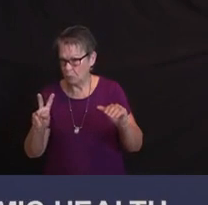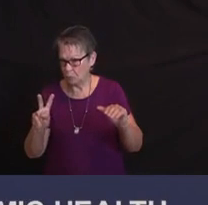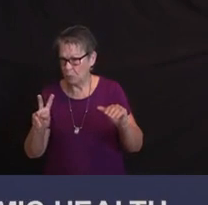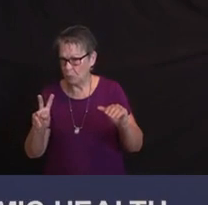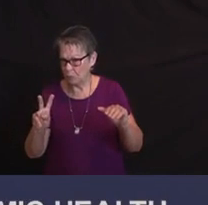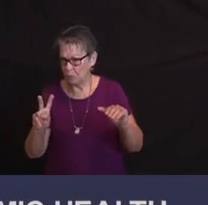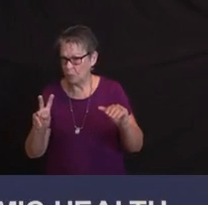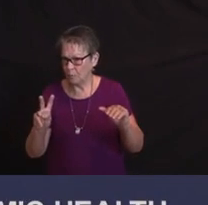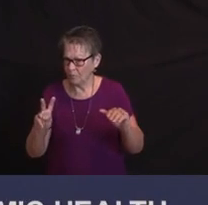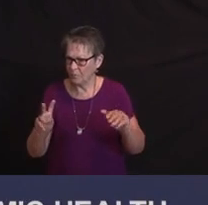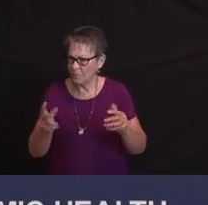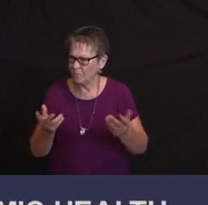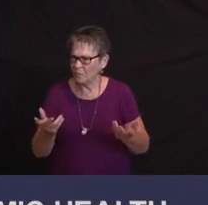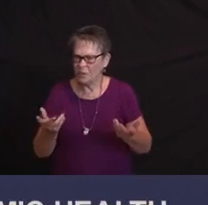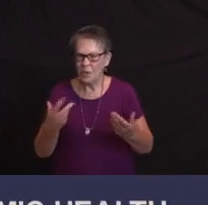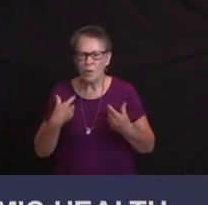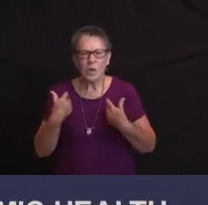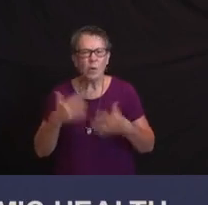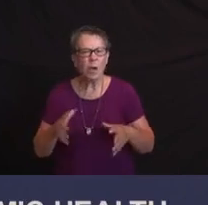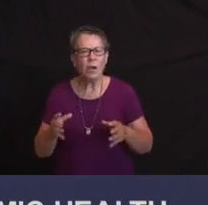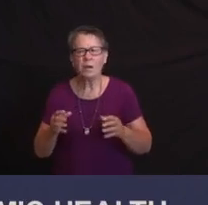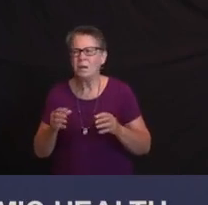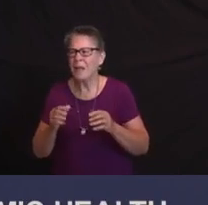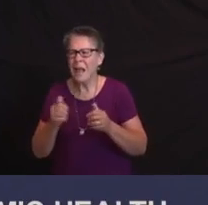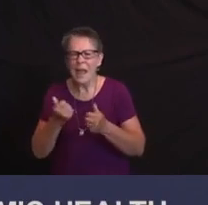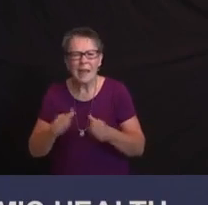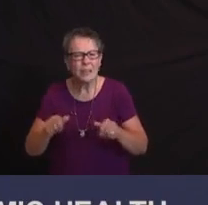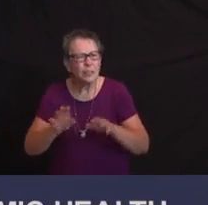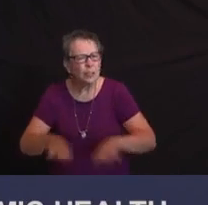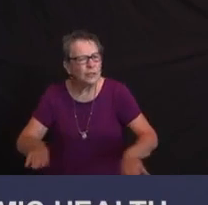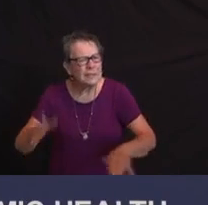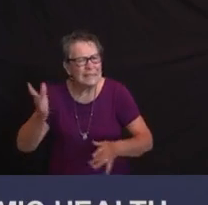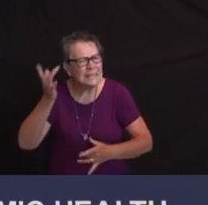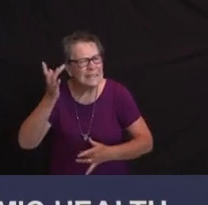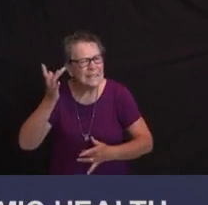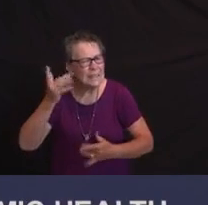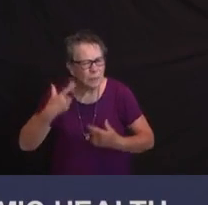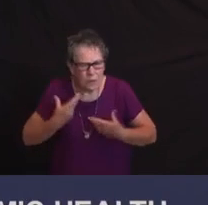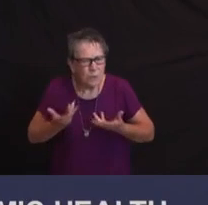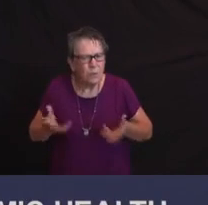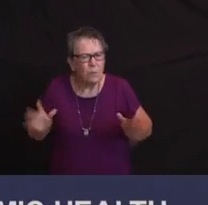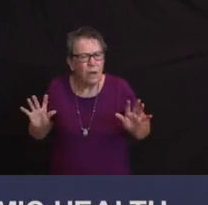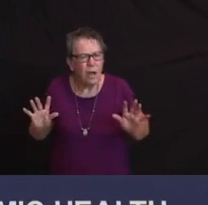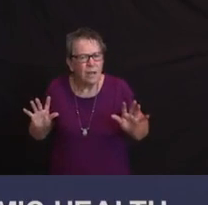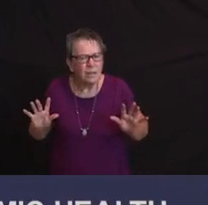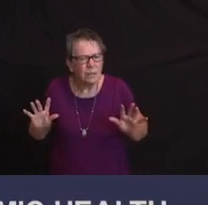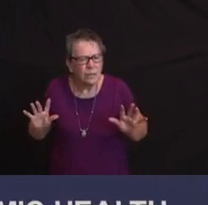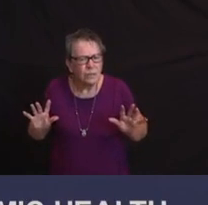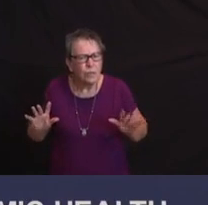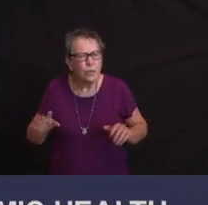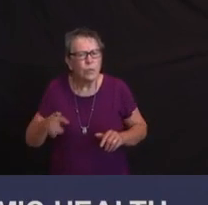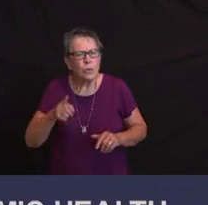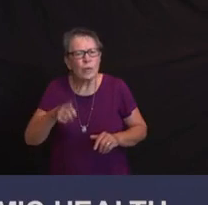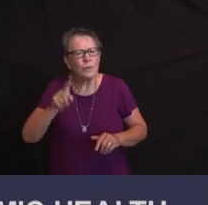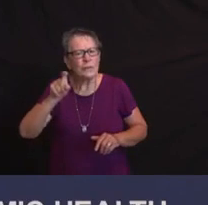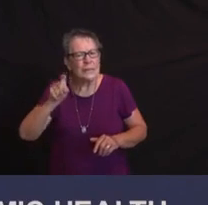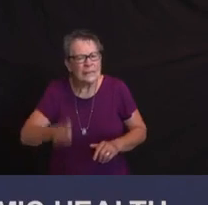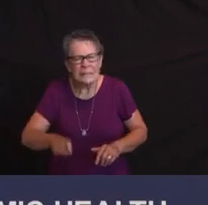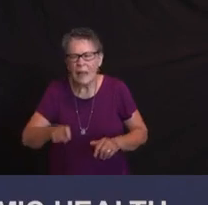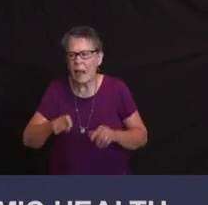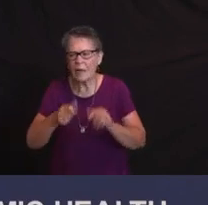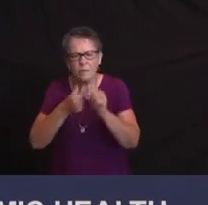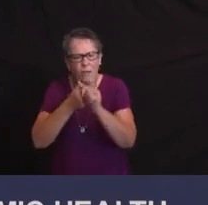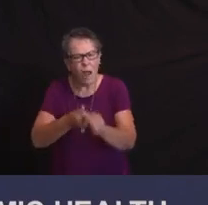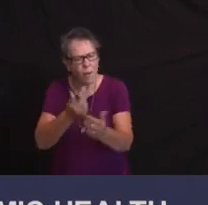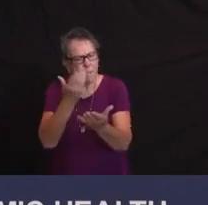But as governor, aren't you compelled to make your decisions based on the facts? If you set a bar for the only acceptable level of